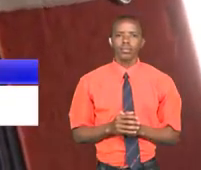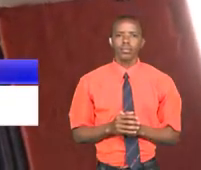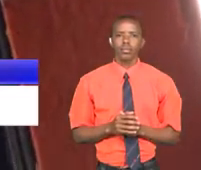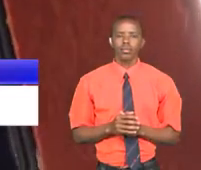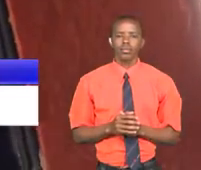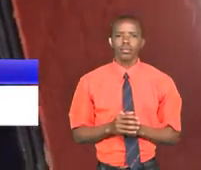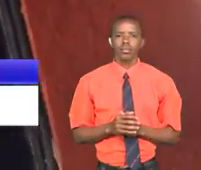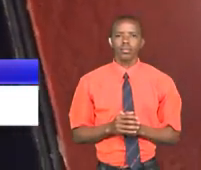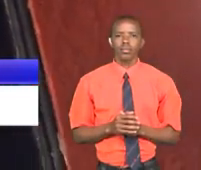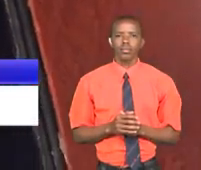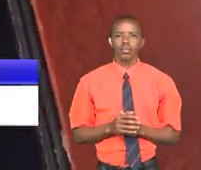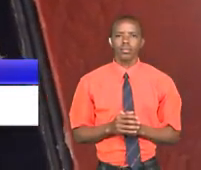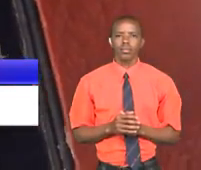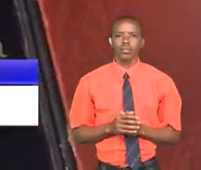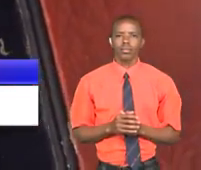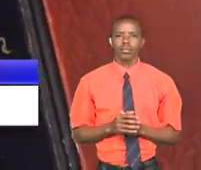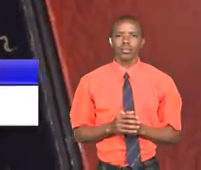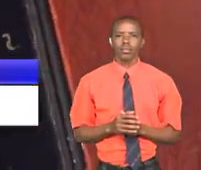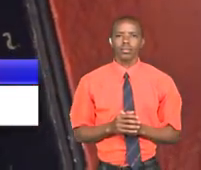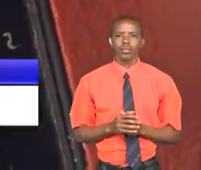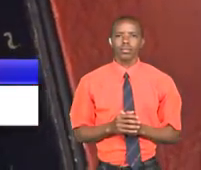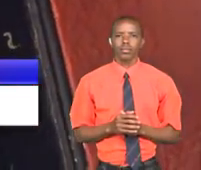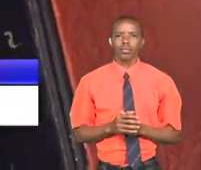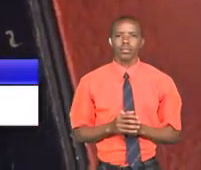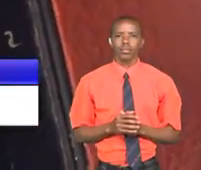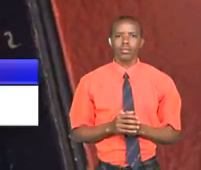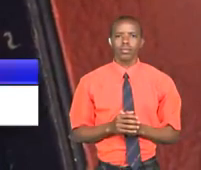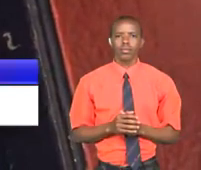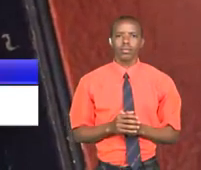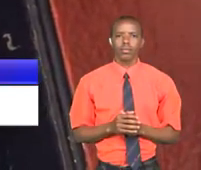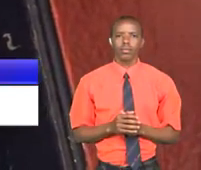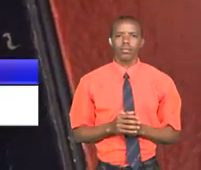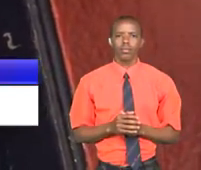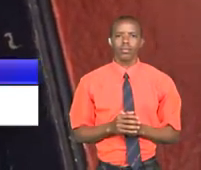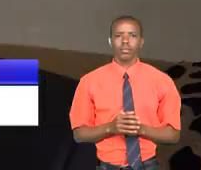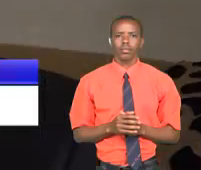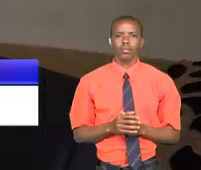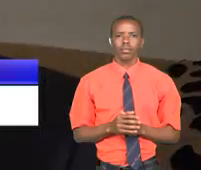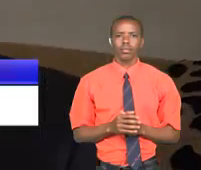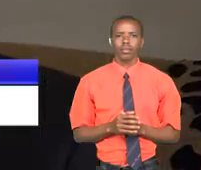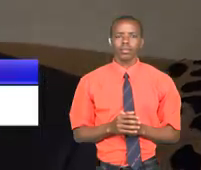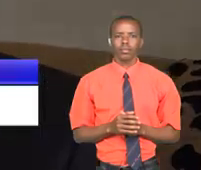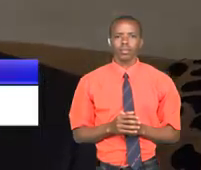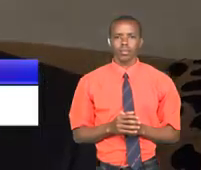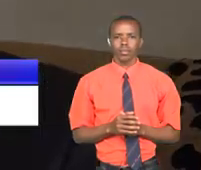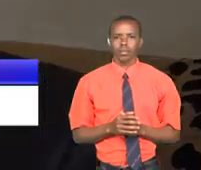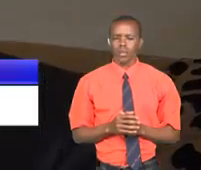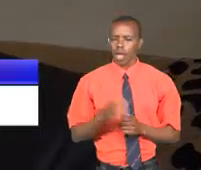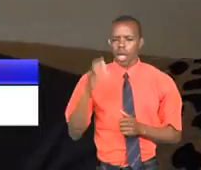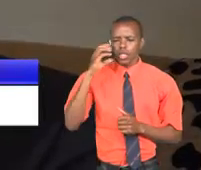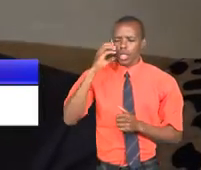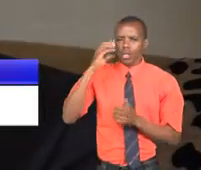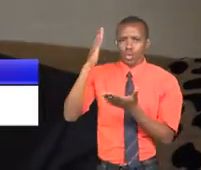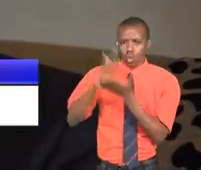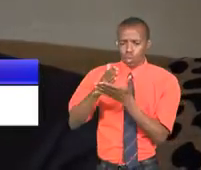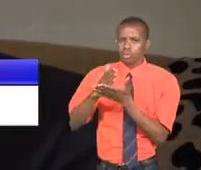Shida ni kwa sababu aliachiliwa na court. That is haki yake and it is the court who released him. So we the police. The sad reality and